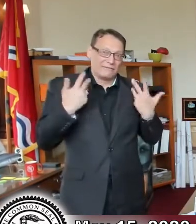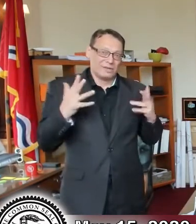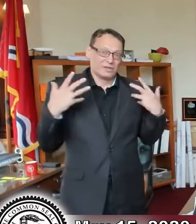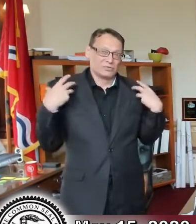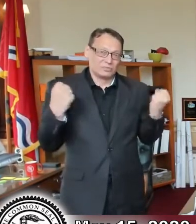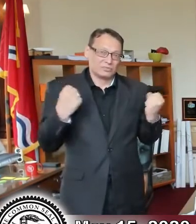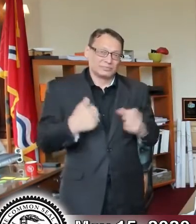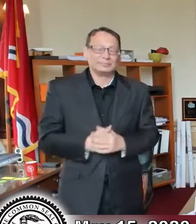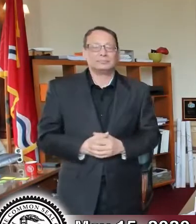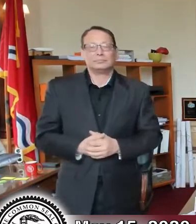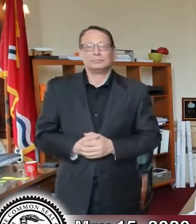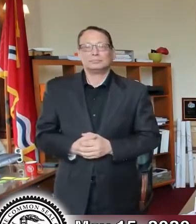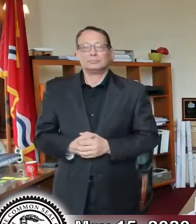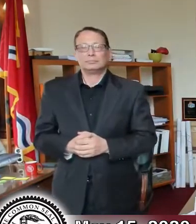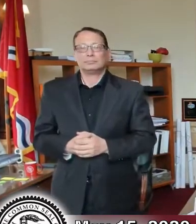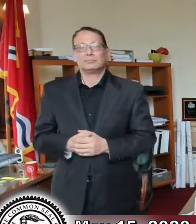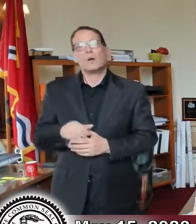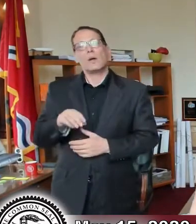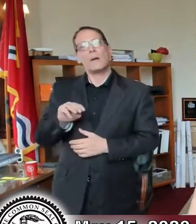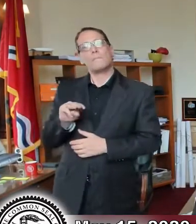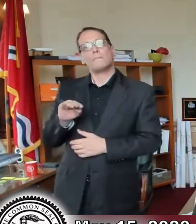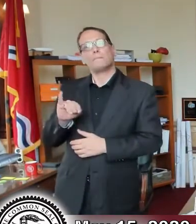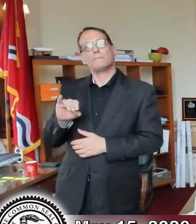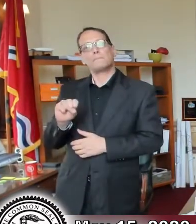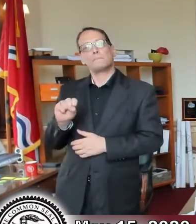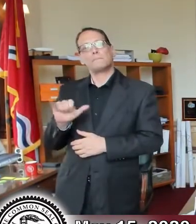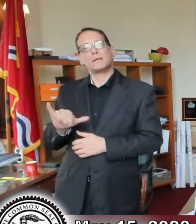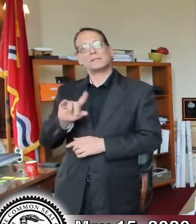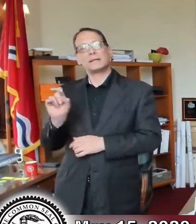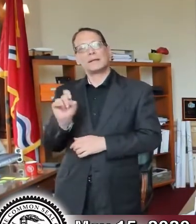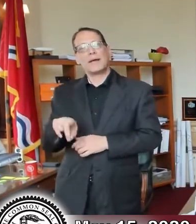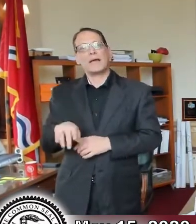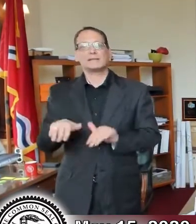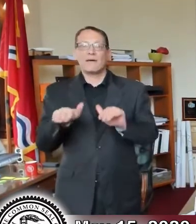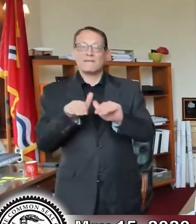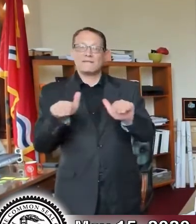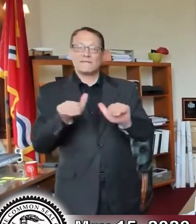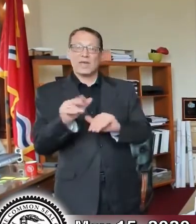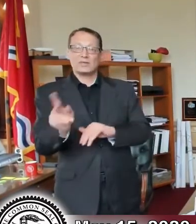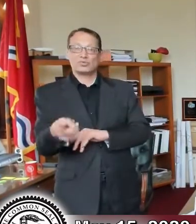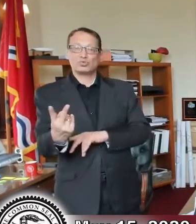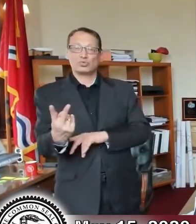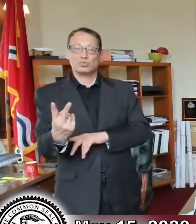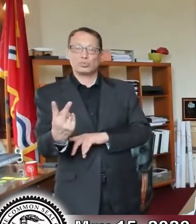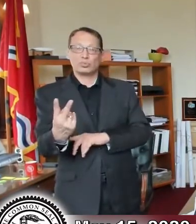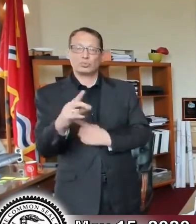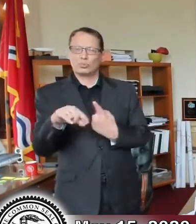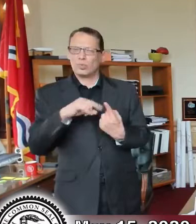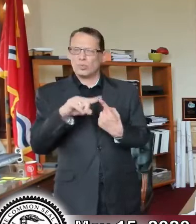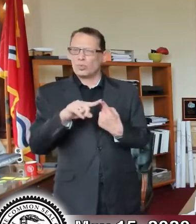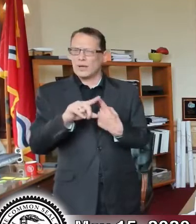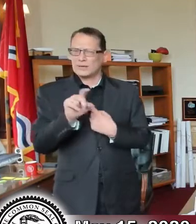of. Missy's question is, when is phase 2?